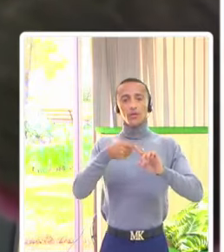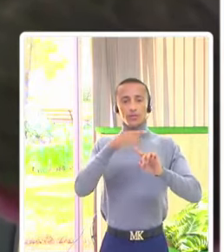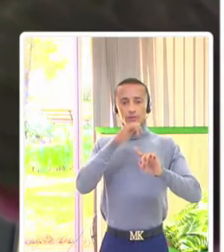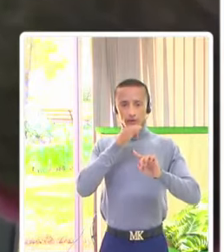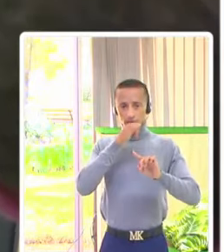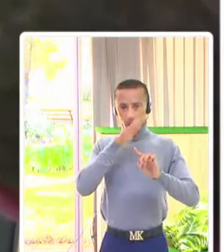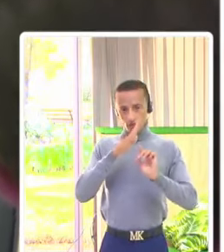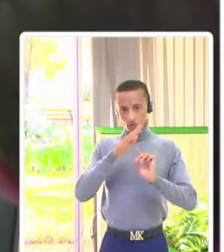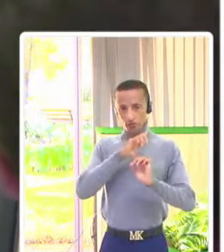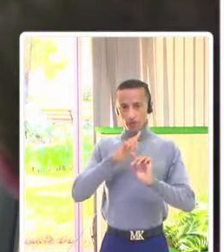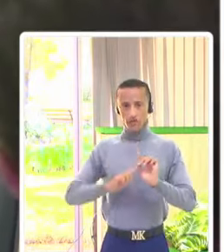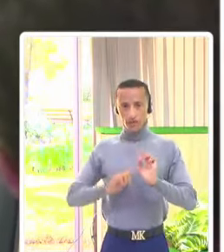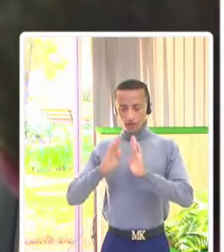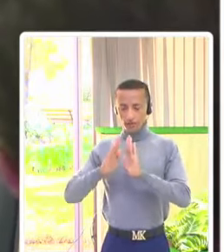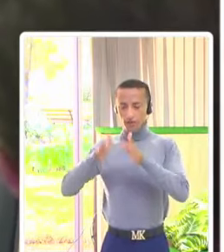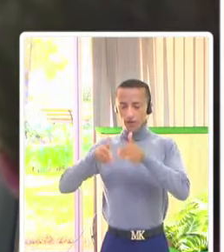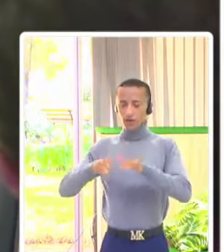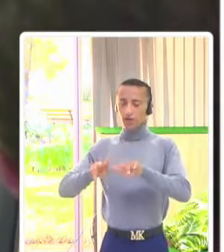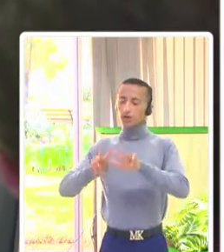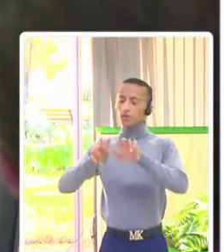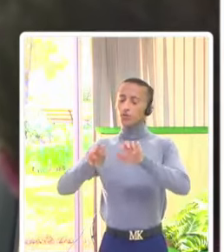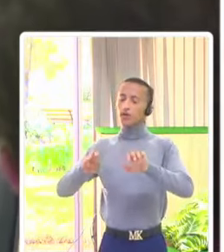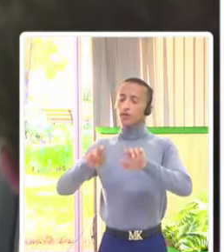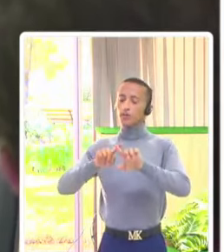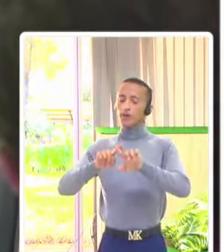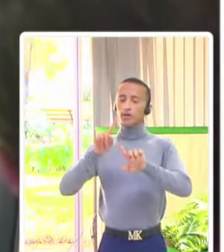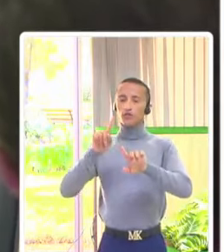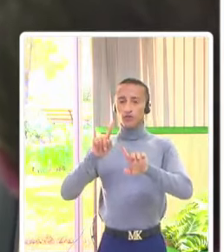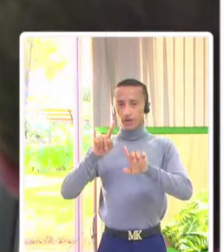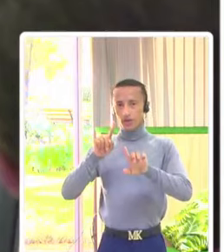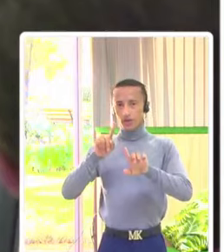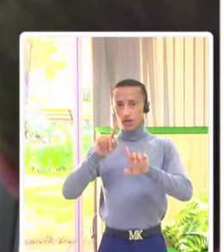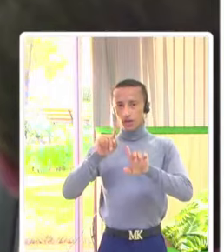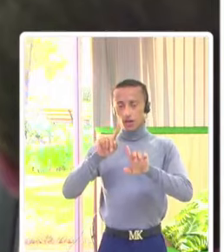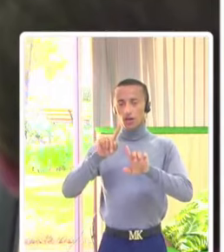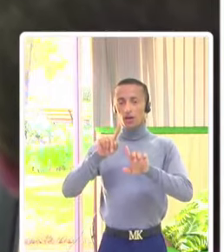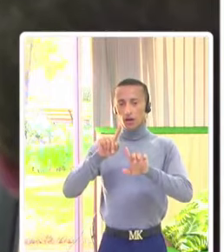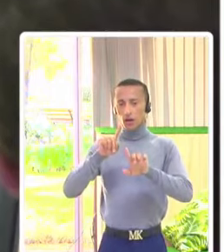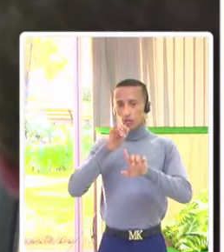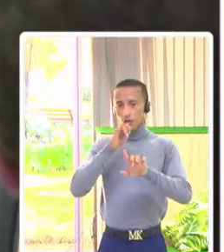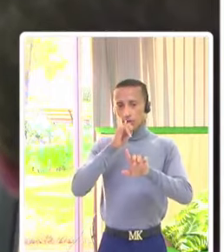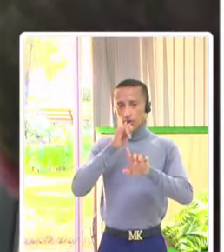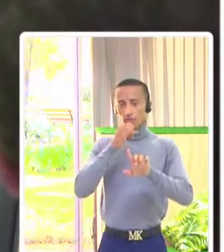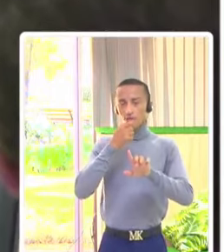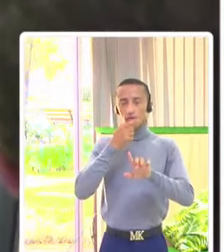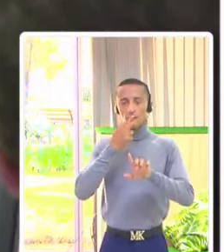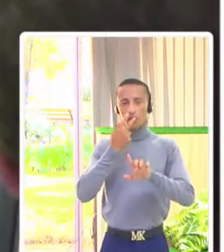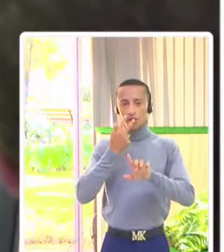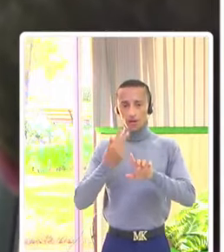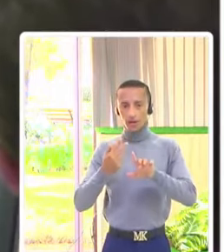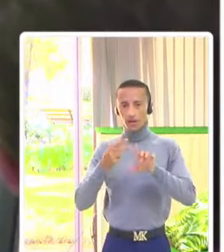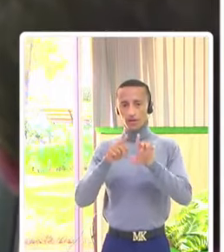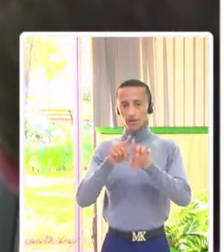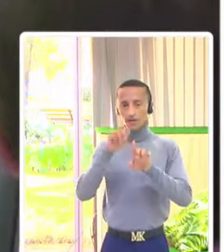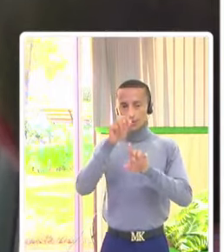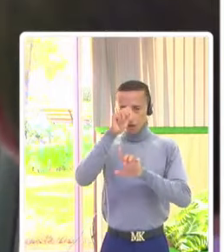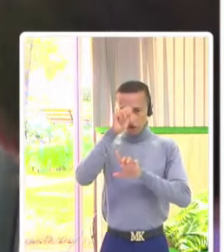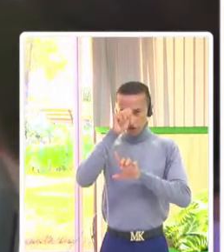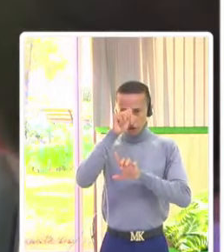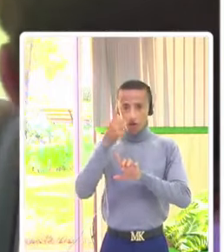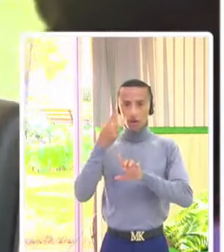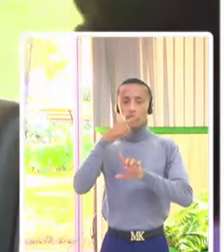we call a mission mode. Or in Indian English, we call these schemes sometimes, which is because